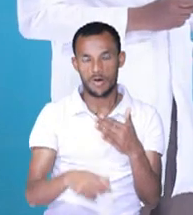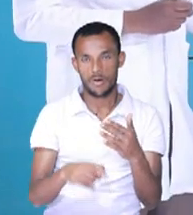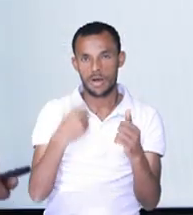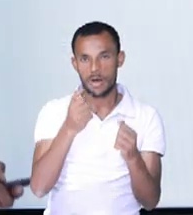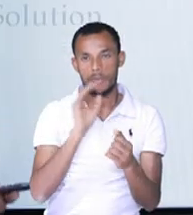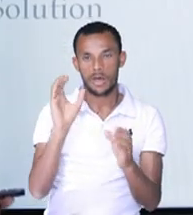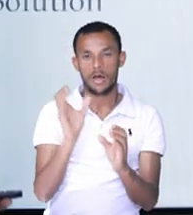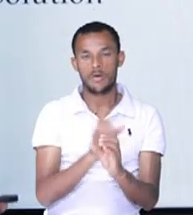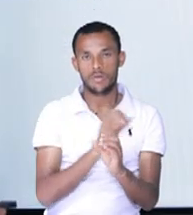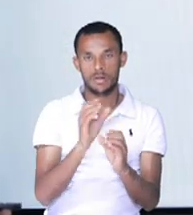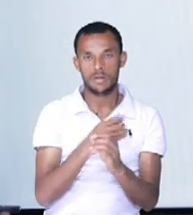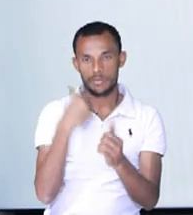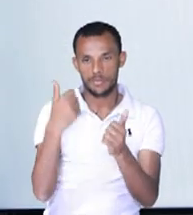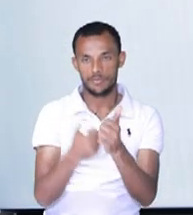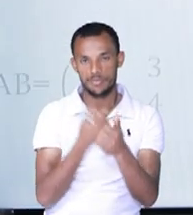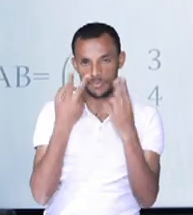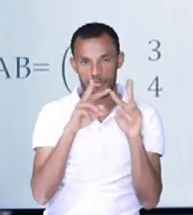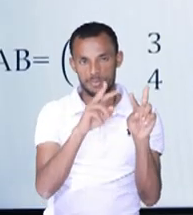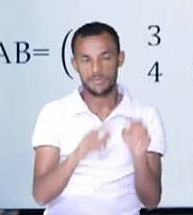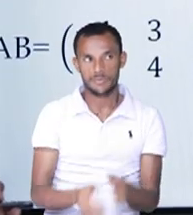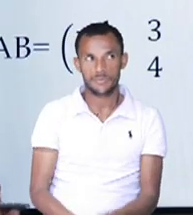be calculated as follows.